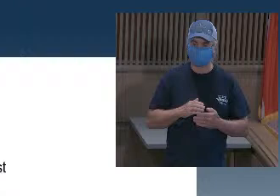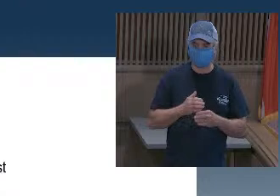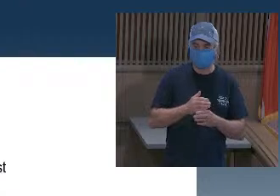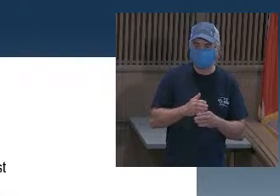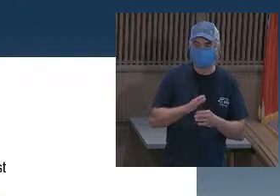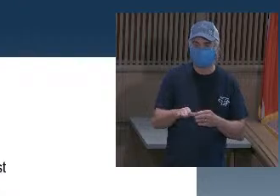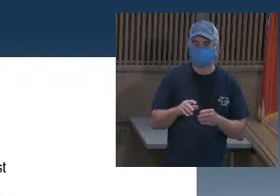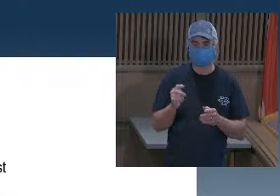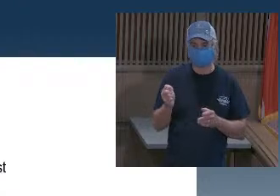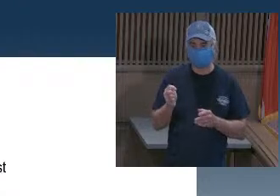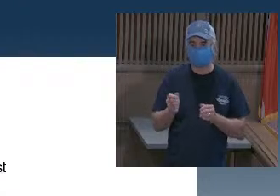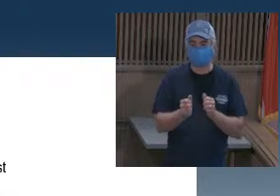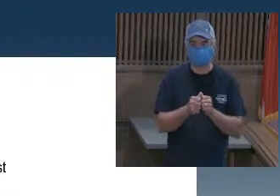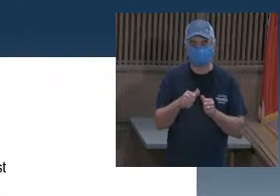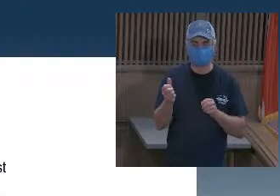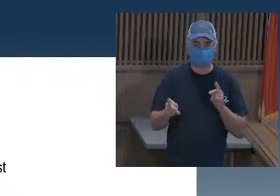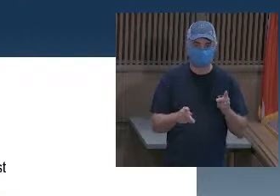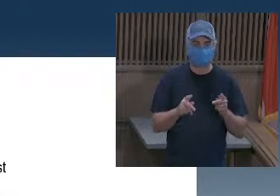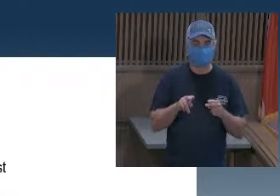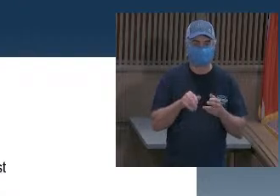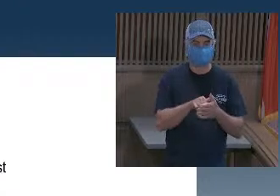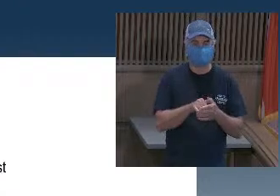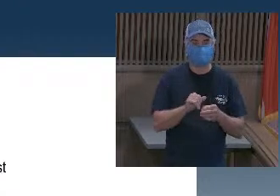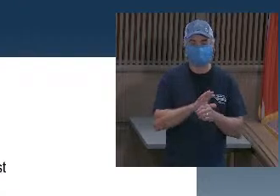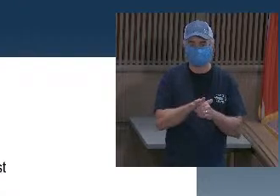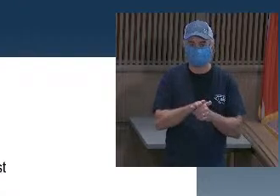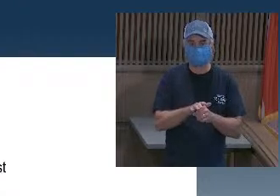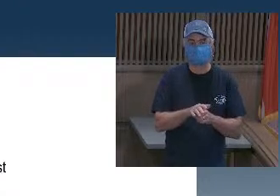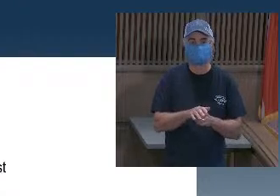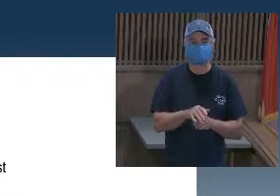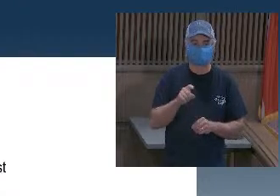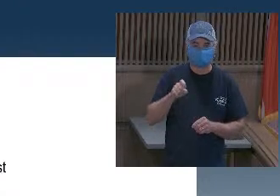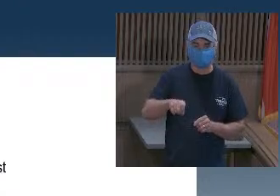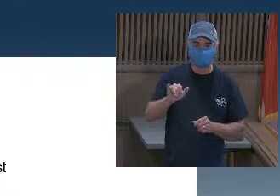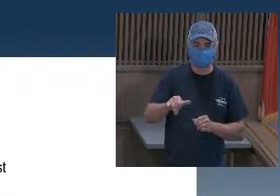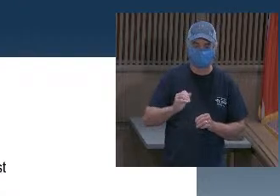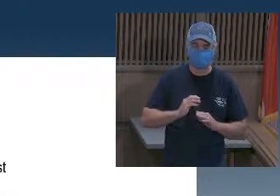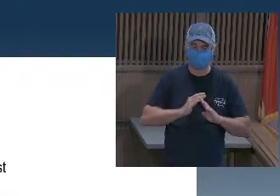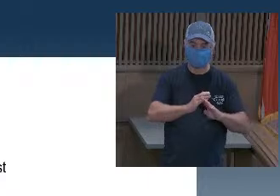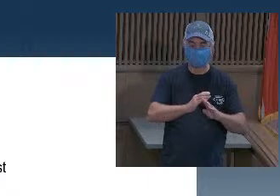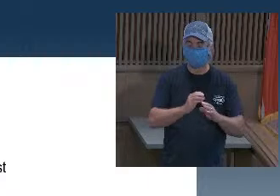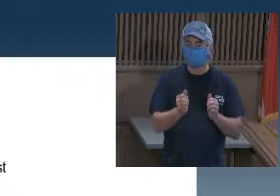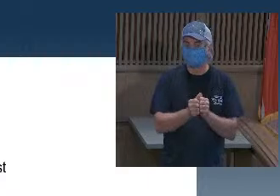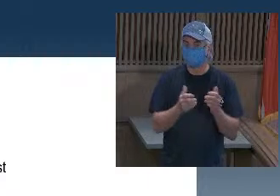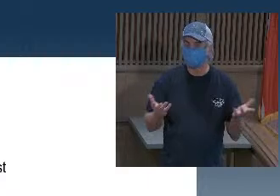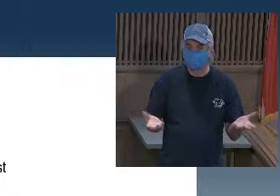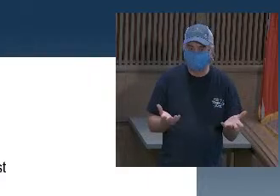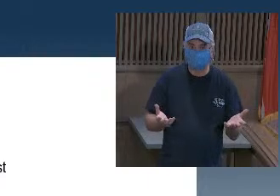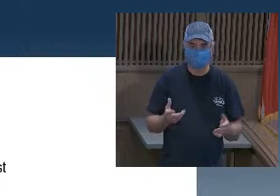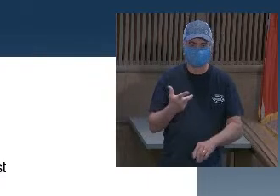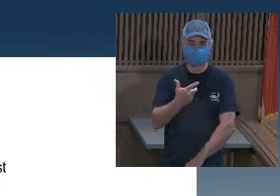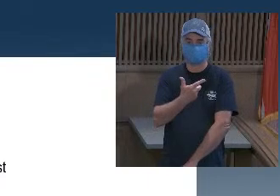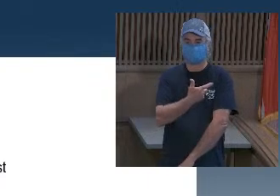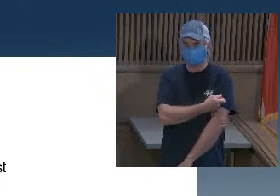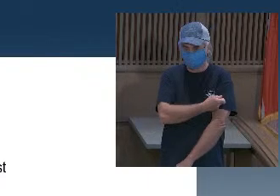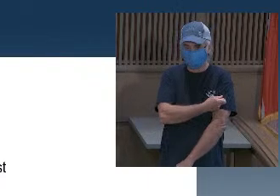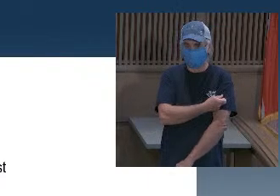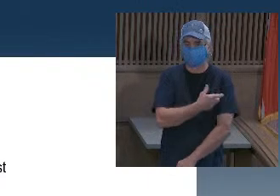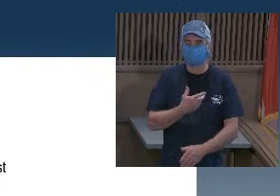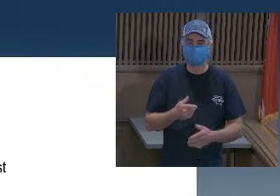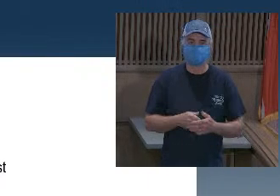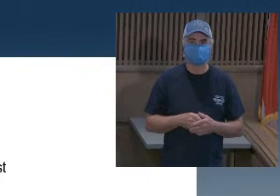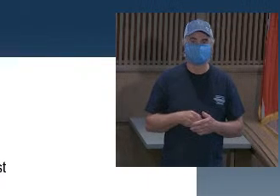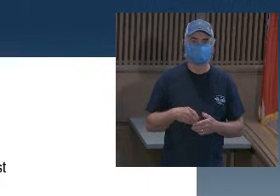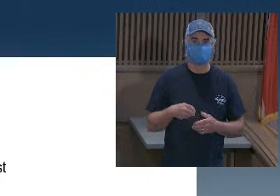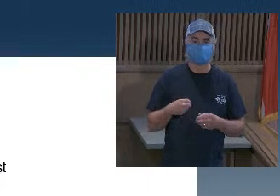news doesn't seem to travel as readily. So if you have an opportunity to give a testimony,